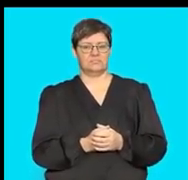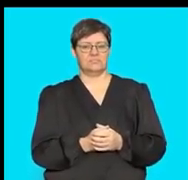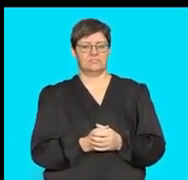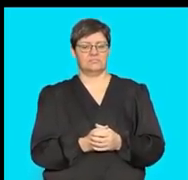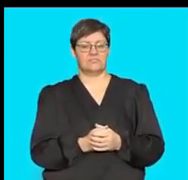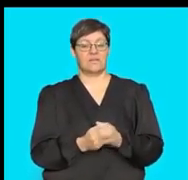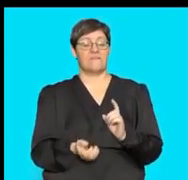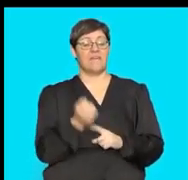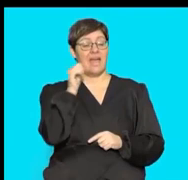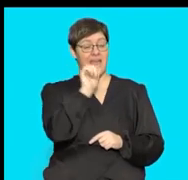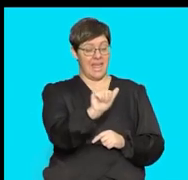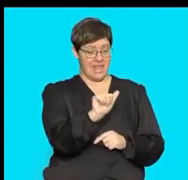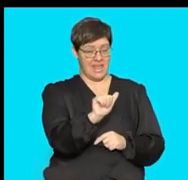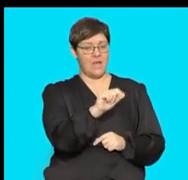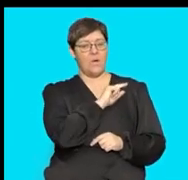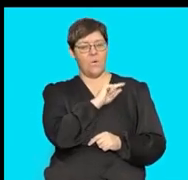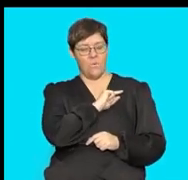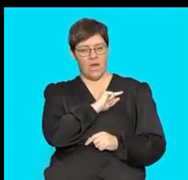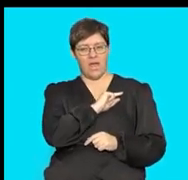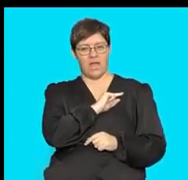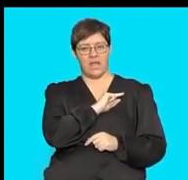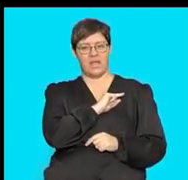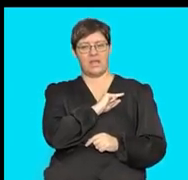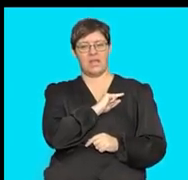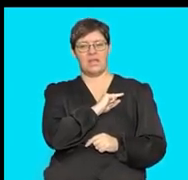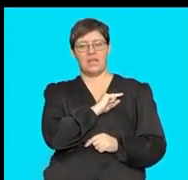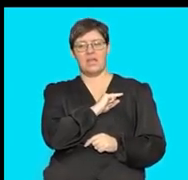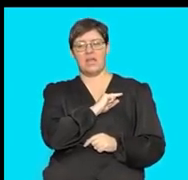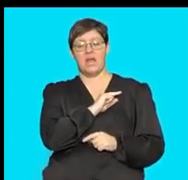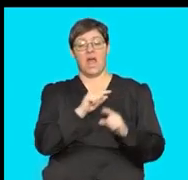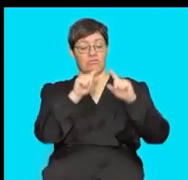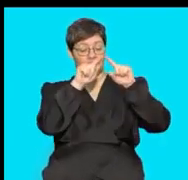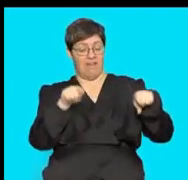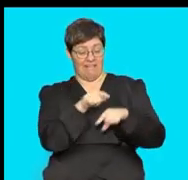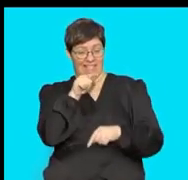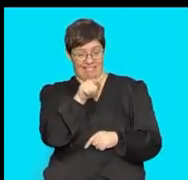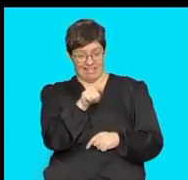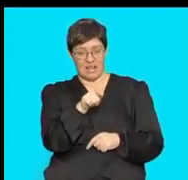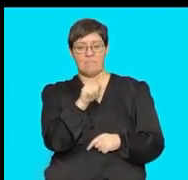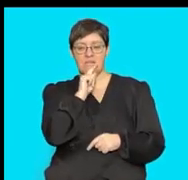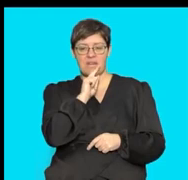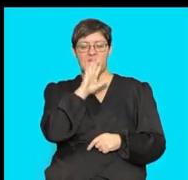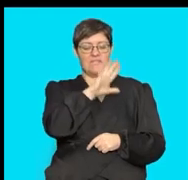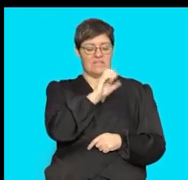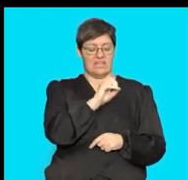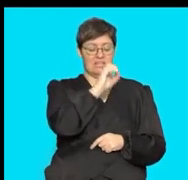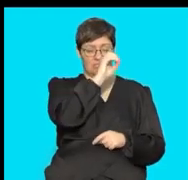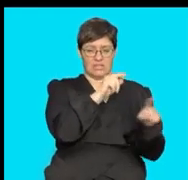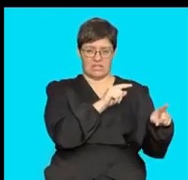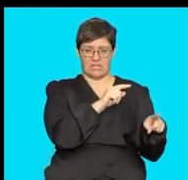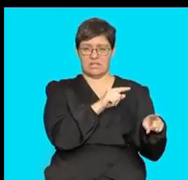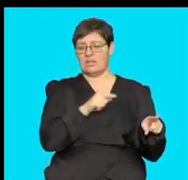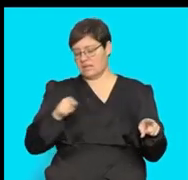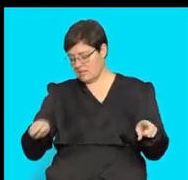Right, so finding A, we know that because this is an isosceles triangle, if this angle is 50 degrees, then angle